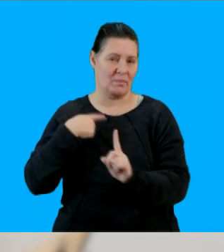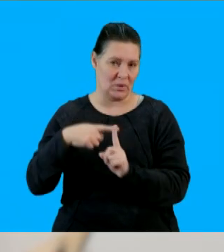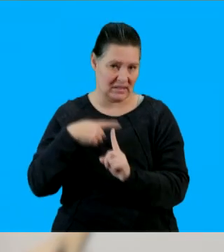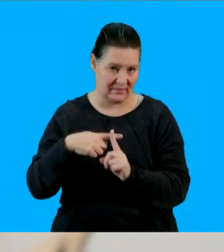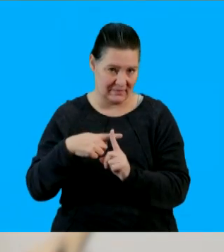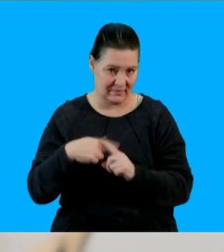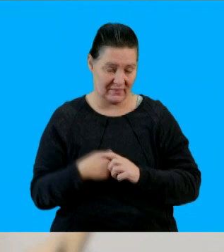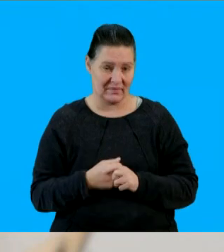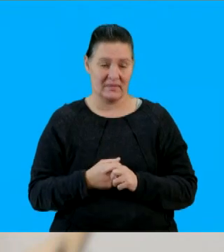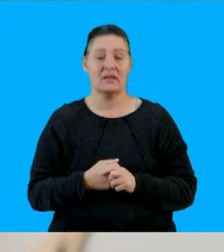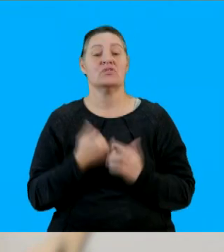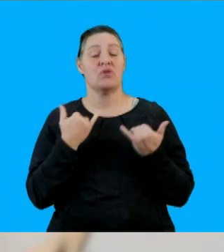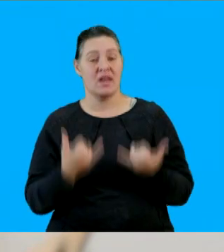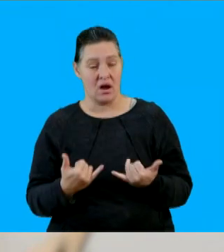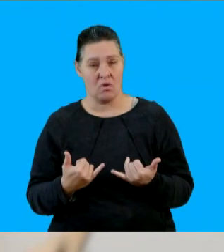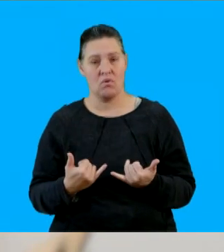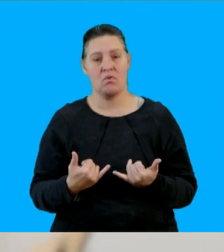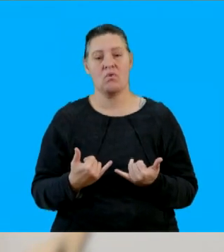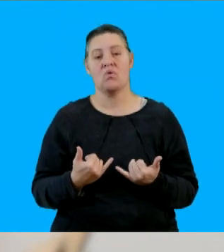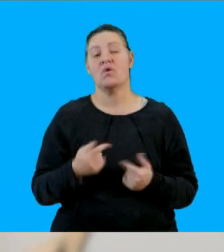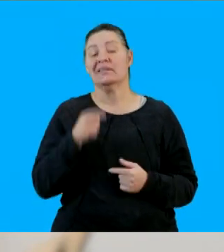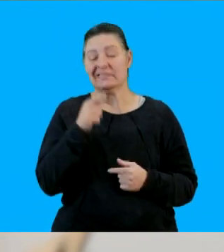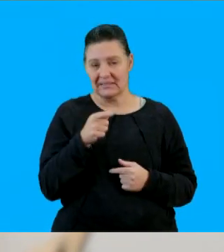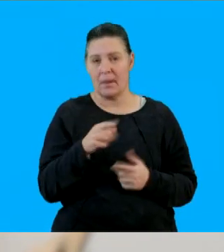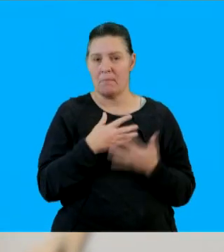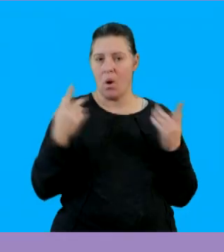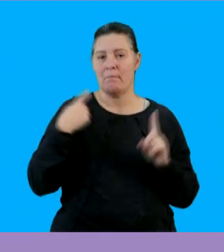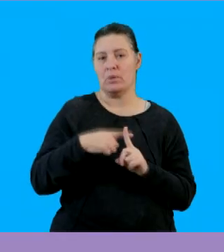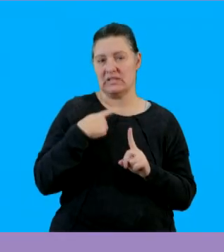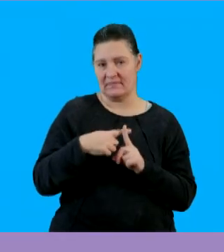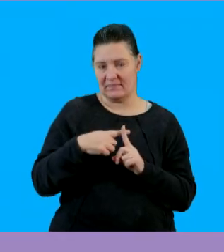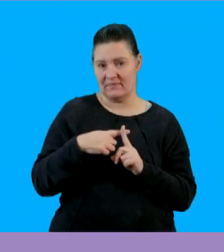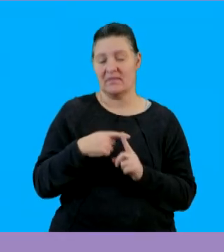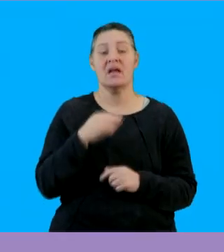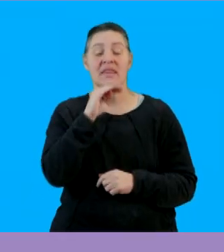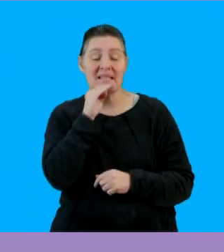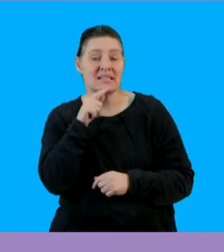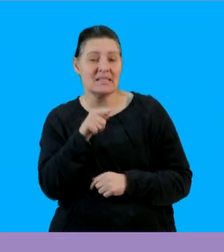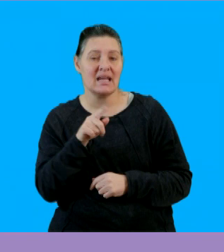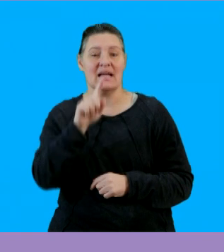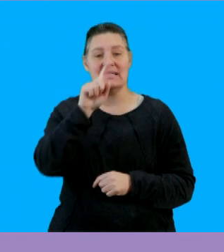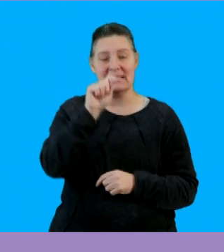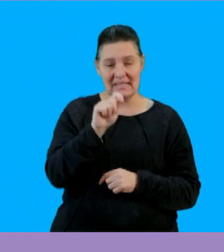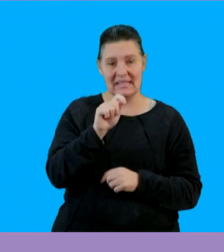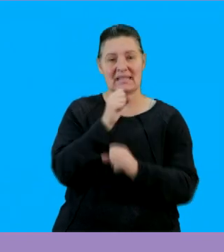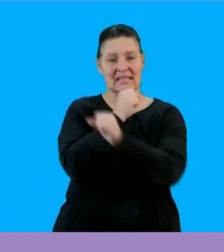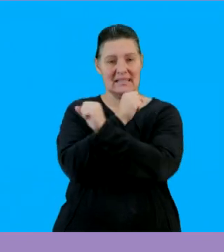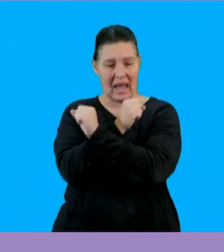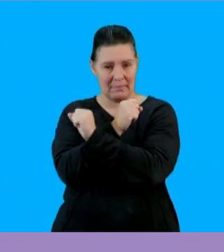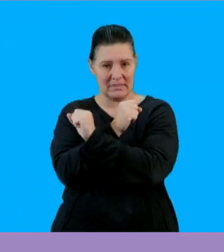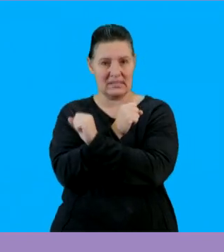that becomes a positive. So we are going to say now that will become a positive, and then that is